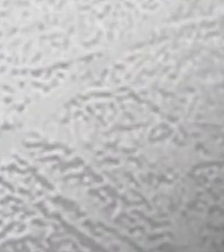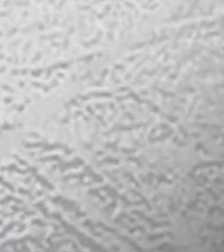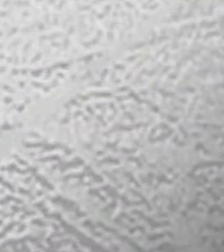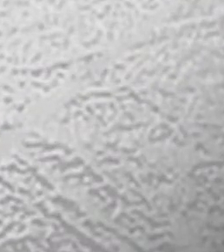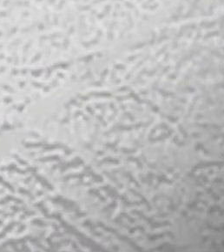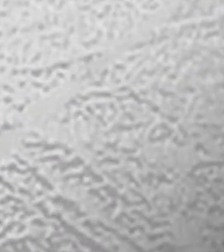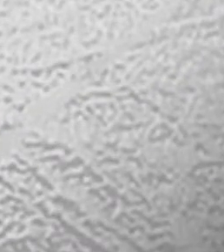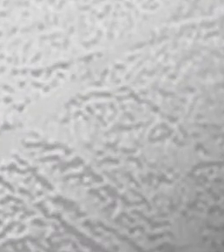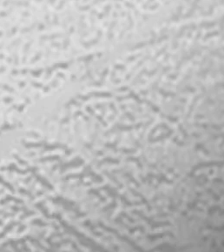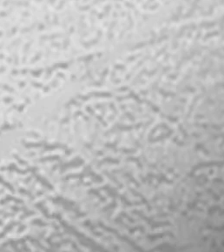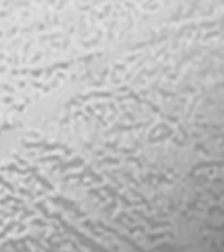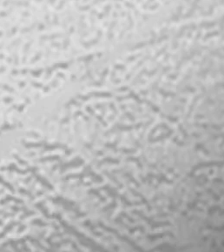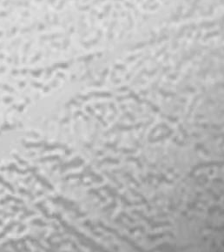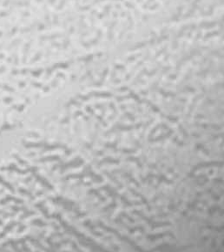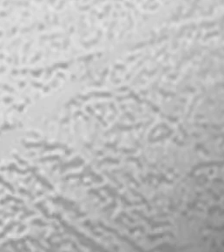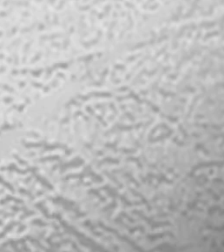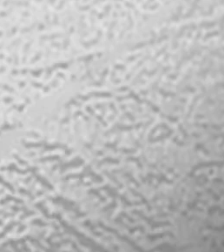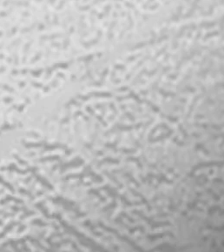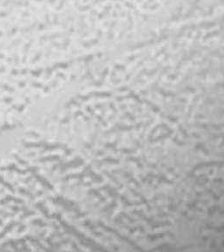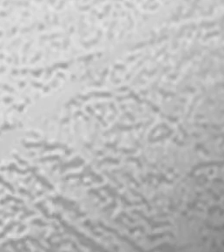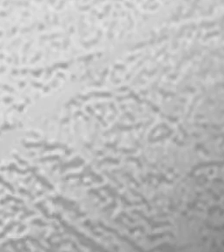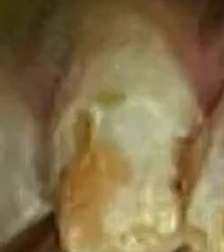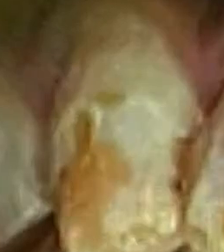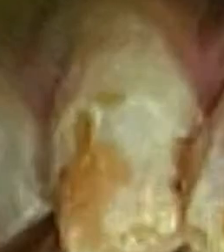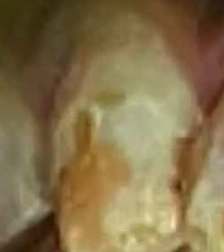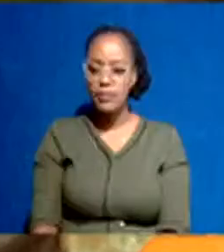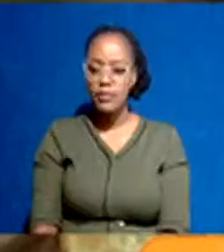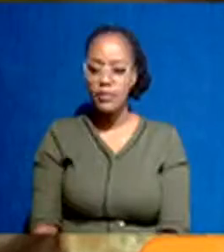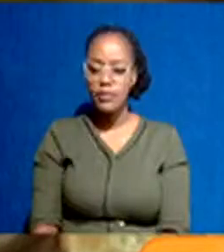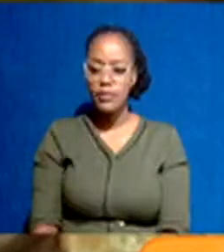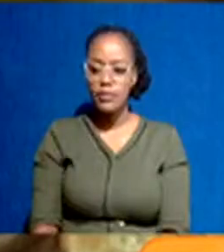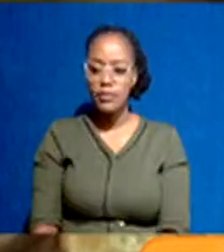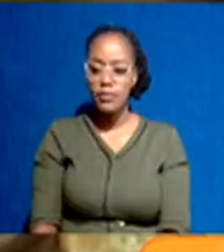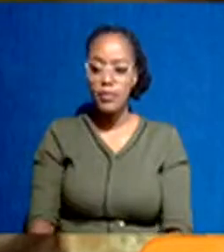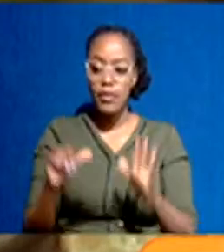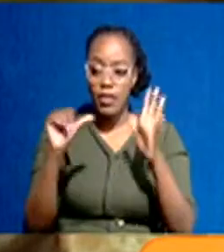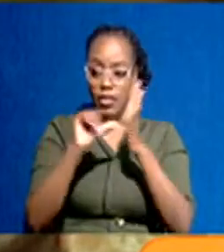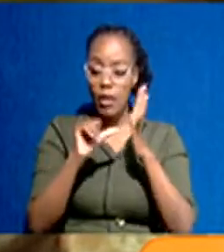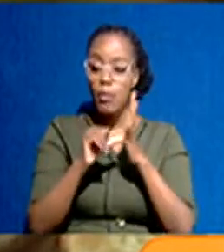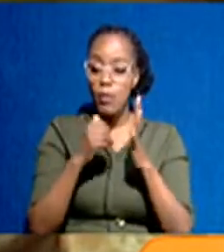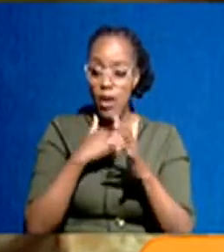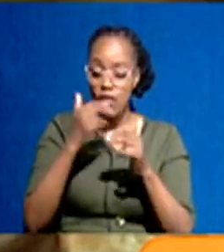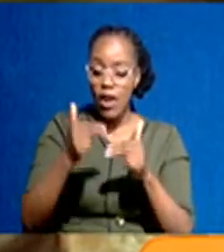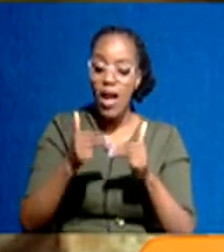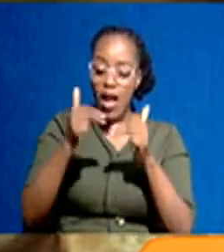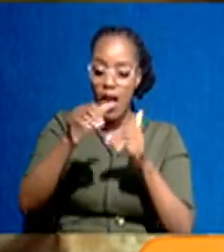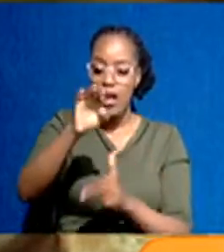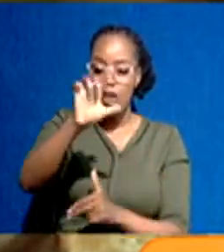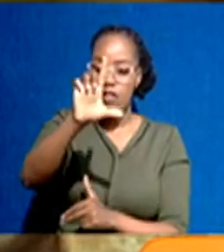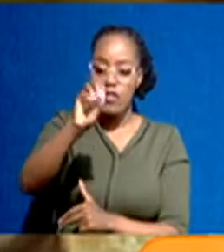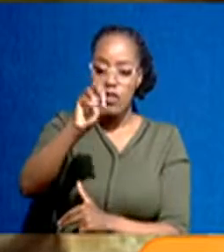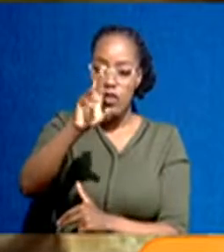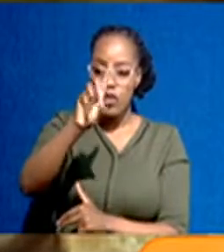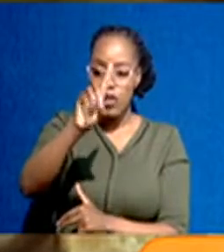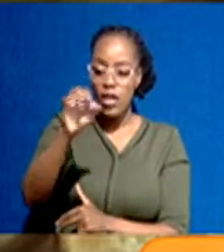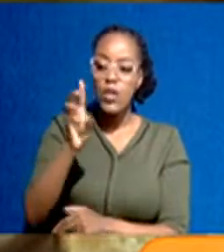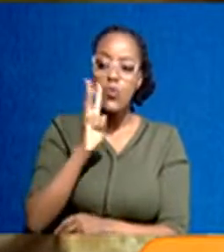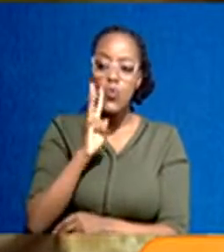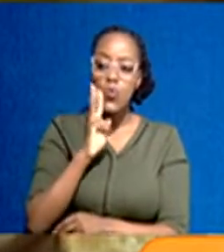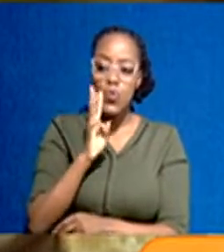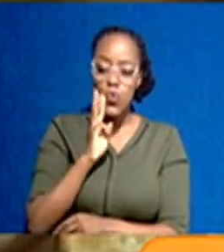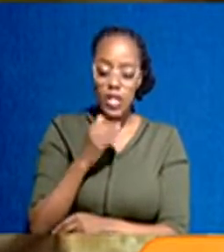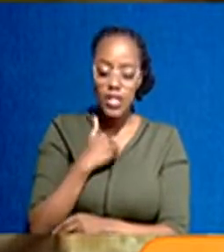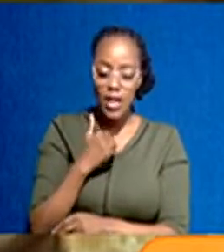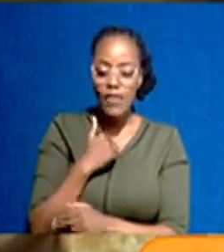Road, Westlands, Ruaka, and Kiambu Road. So here's the problem with high levels of fluoride in your water. Fluoride is a